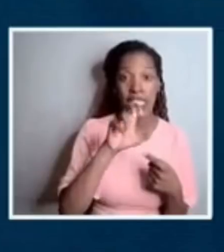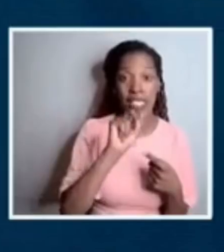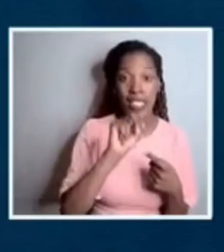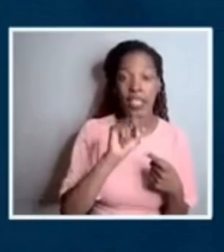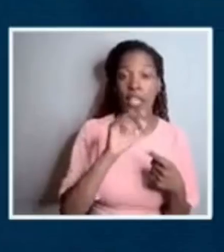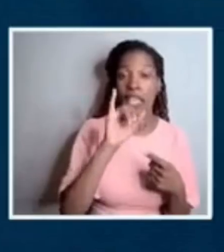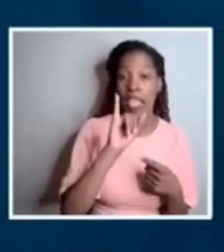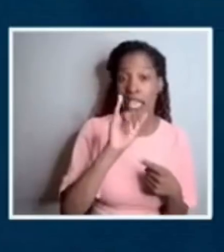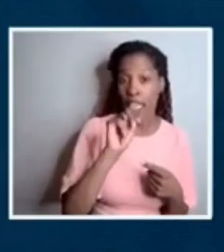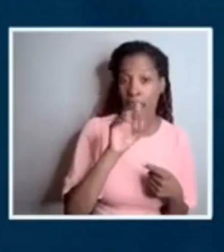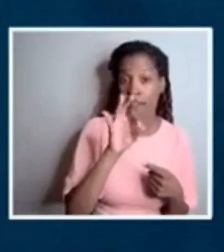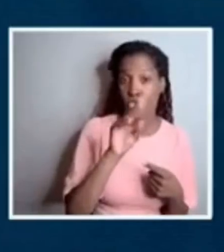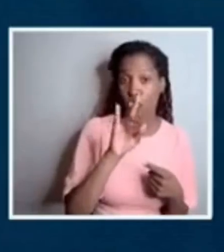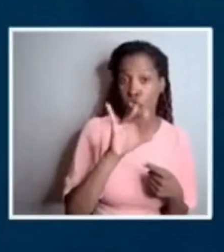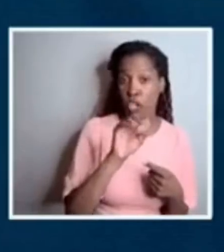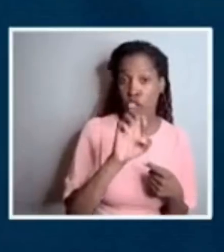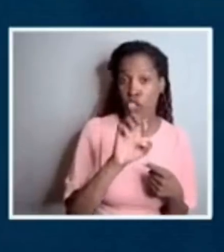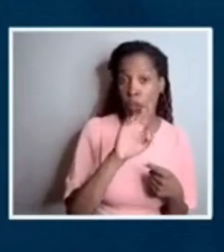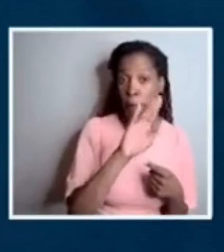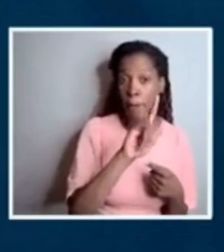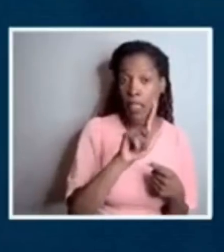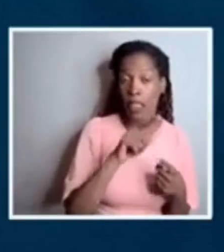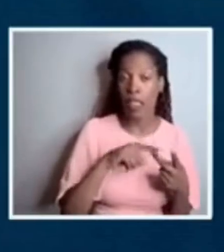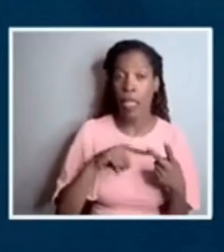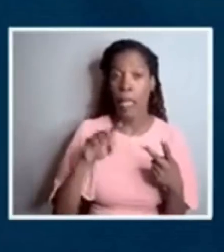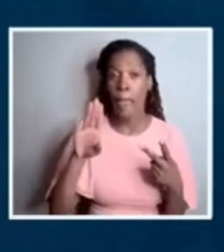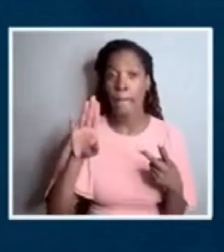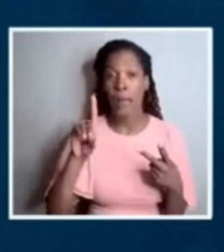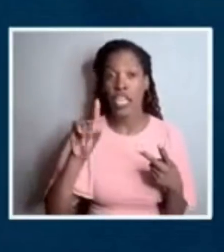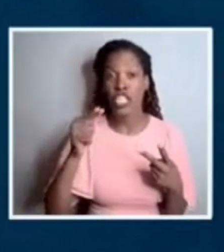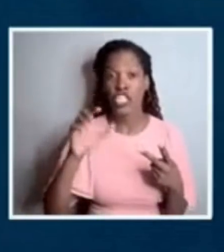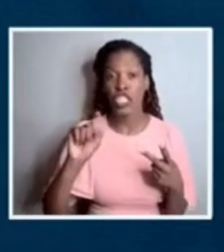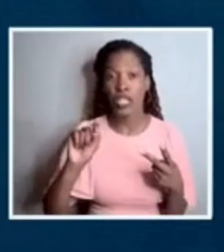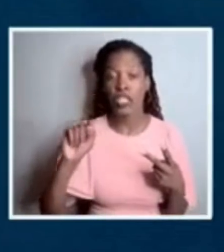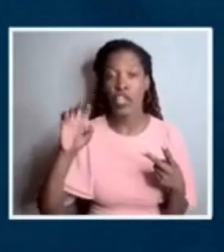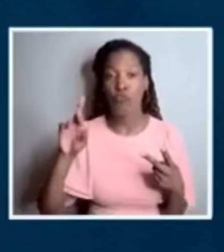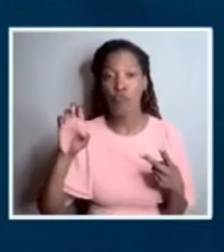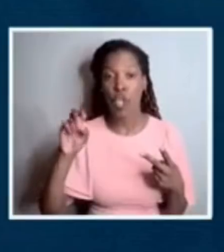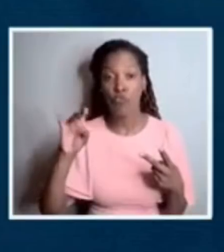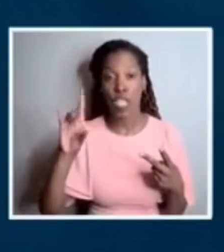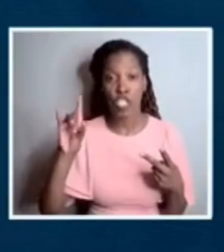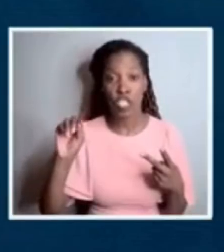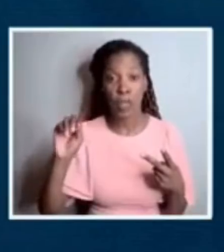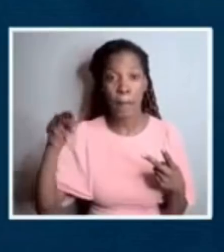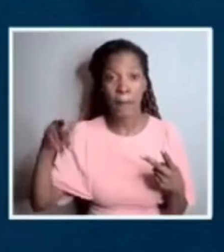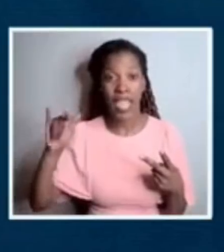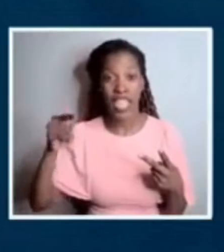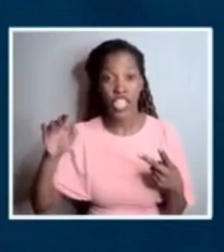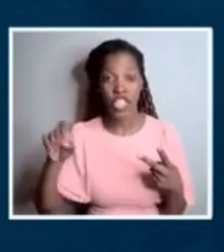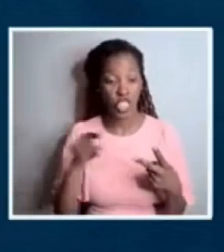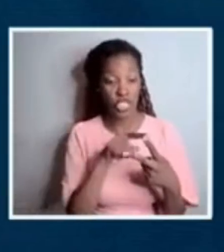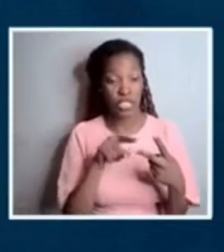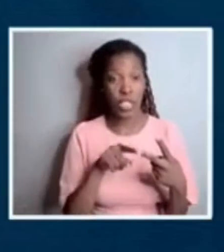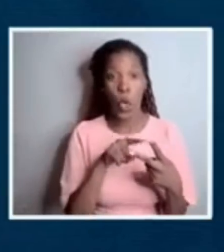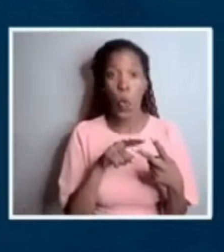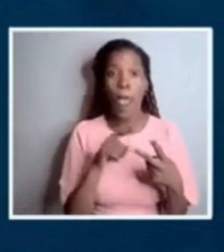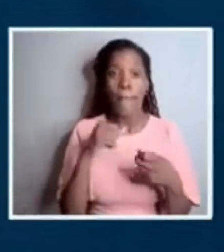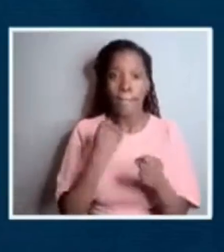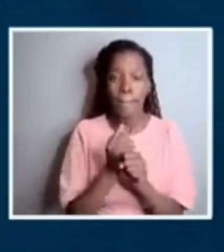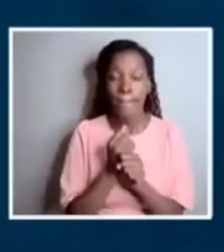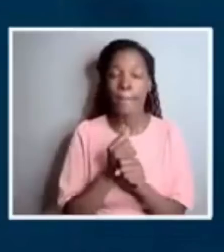budget reconciliation package, would make historic investments in our country's